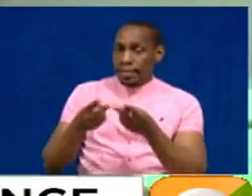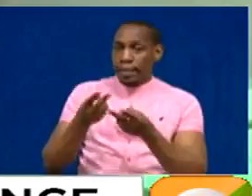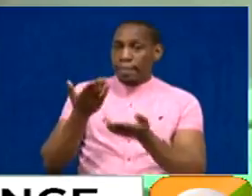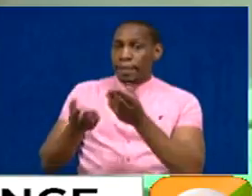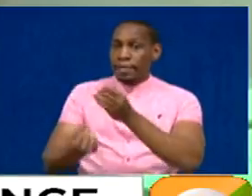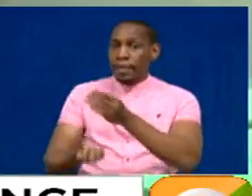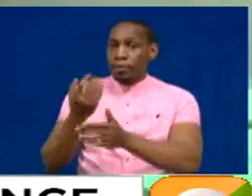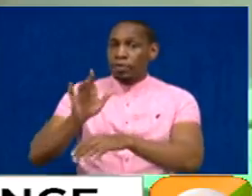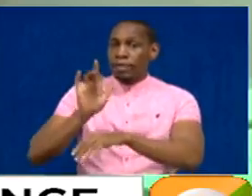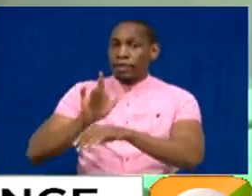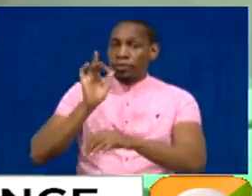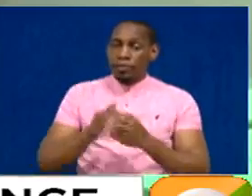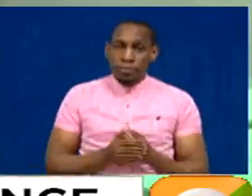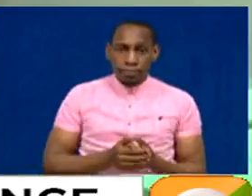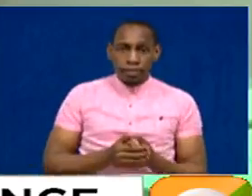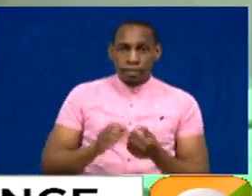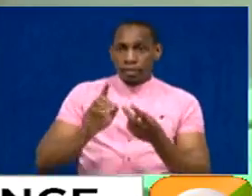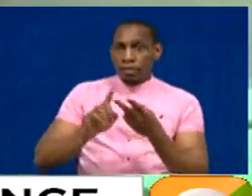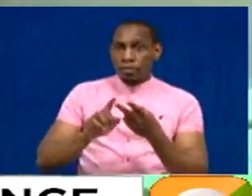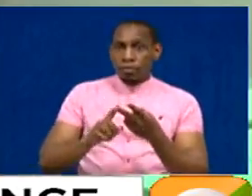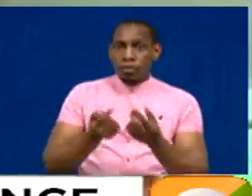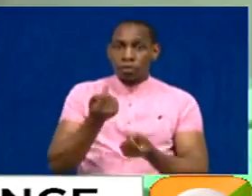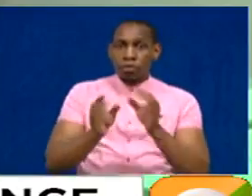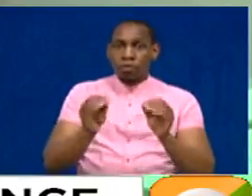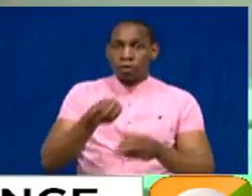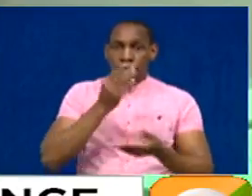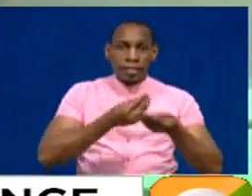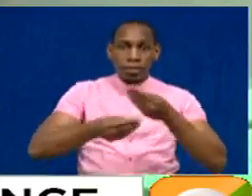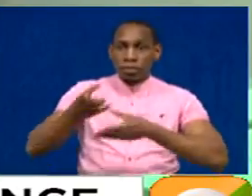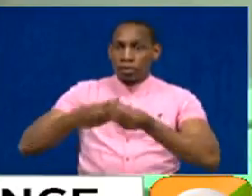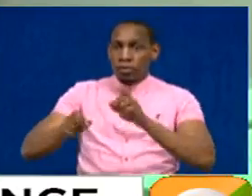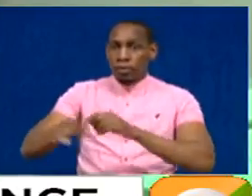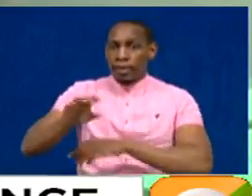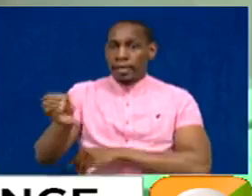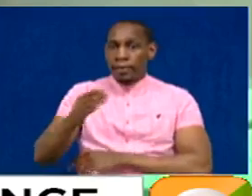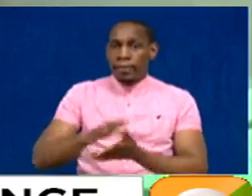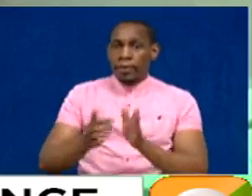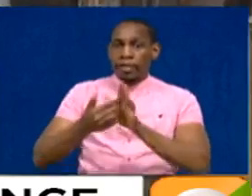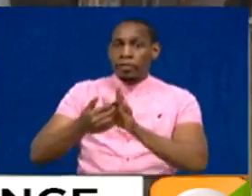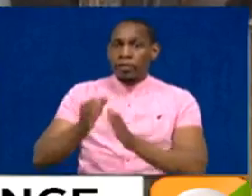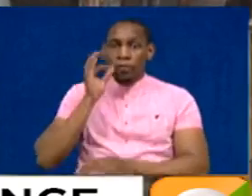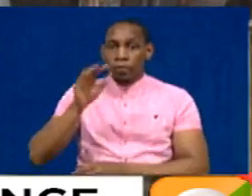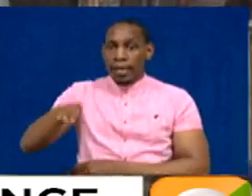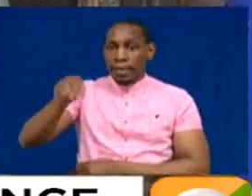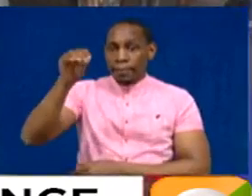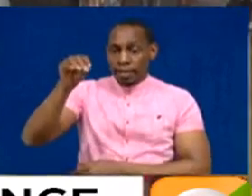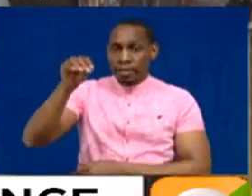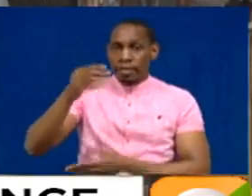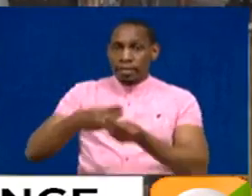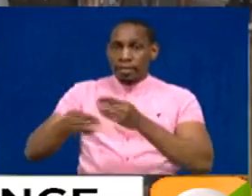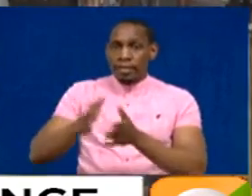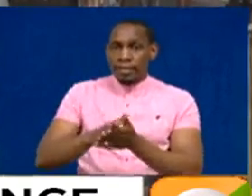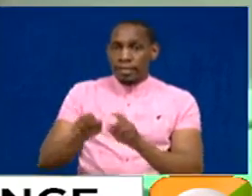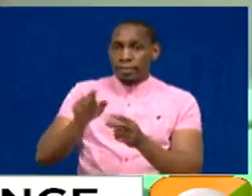this be the source of the infections? How about the uncooked foods that are sold around there? So they'll tell us this is where we buy their foods, our foods. Oh, we can go